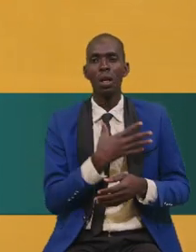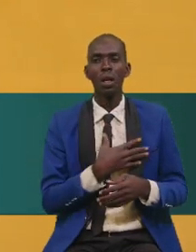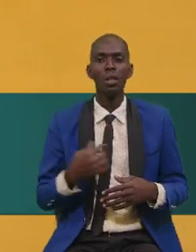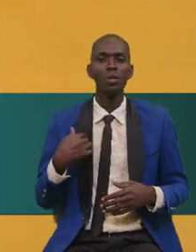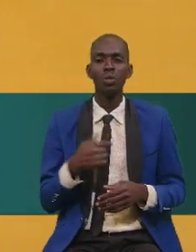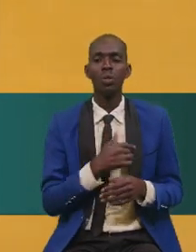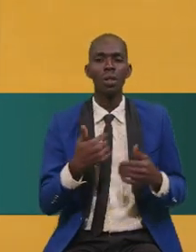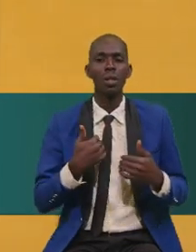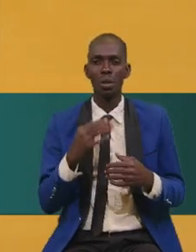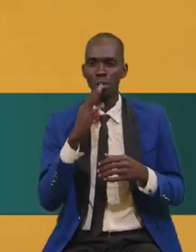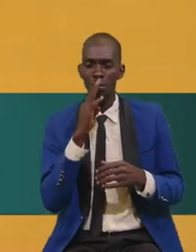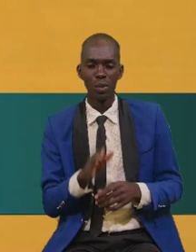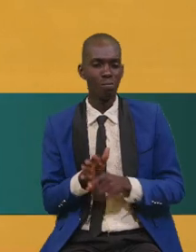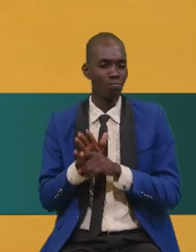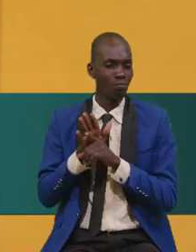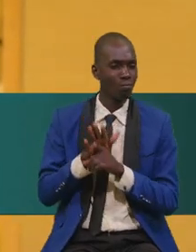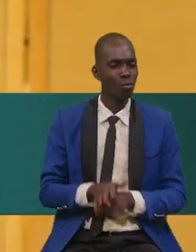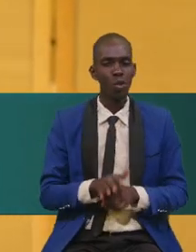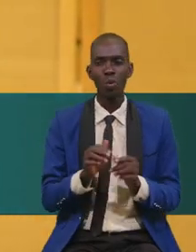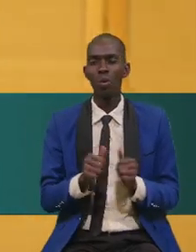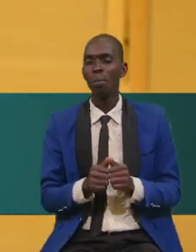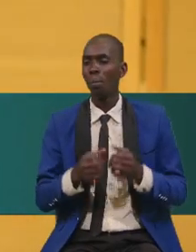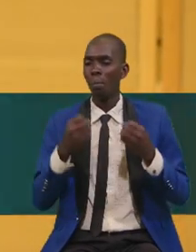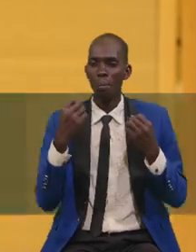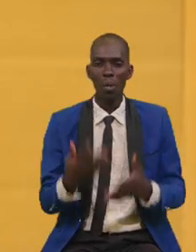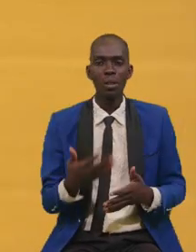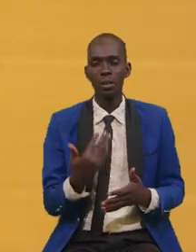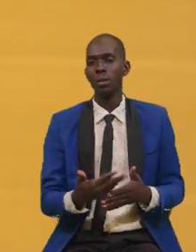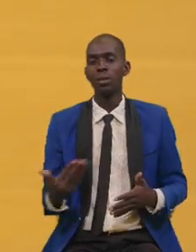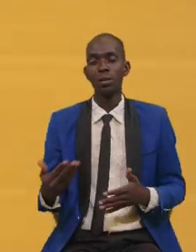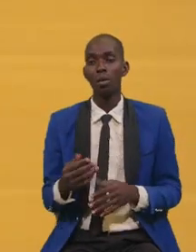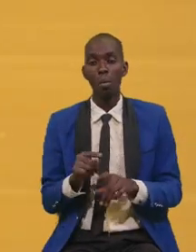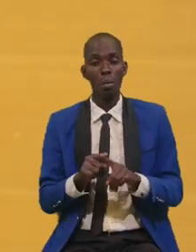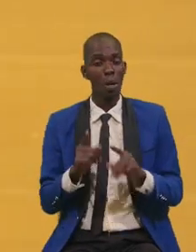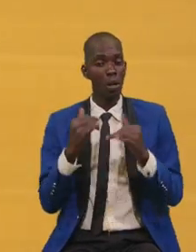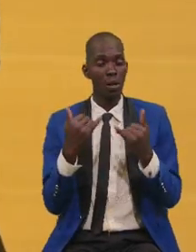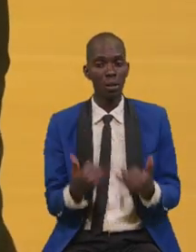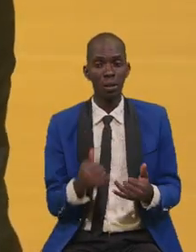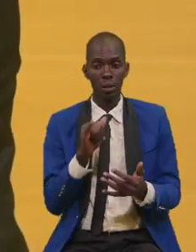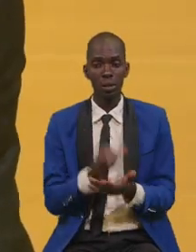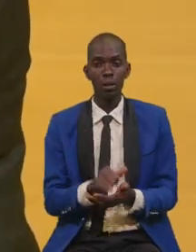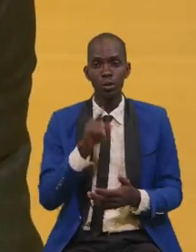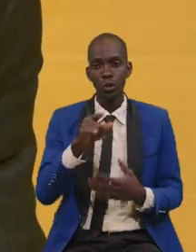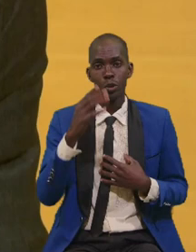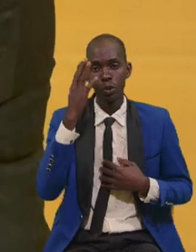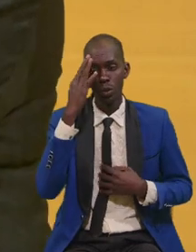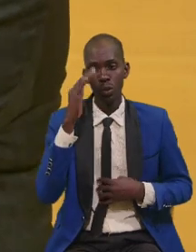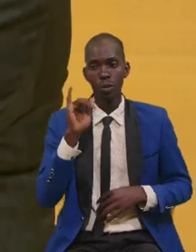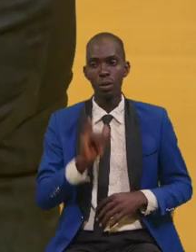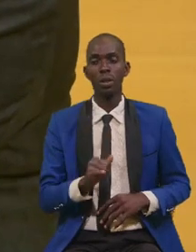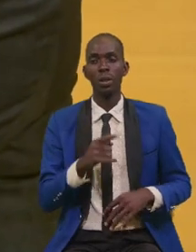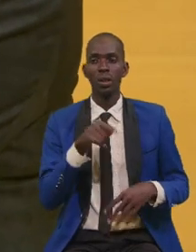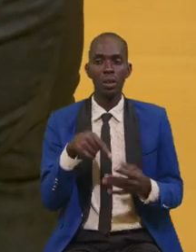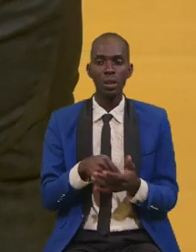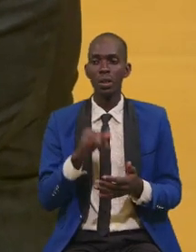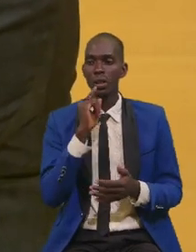a lot of subjects, but now that you know that this is your calling and this